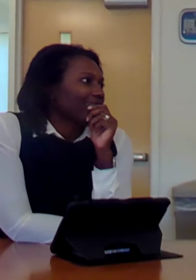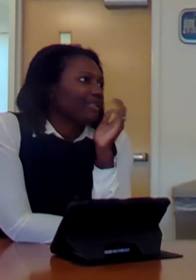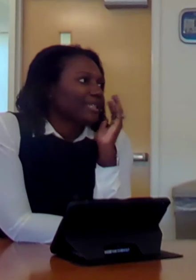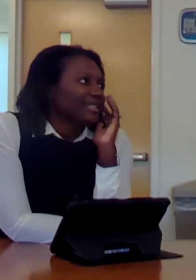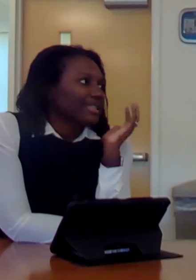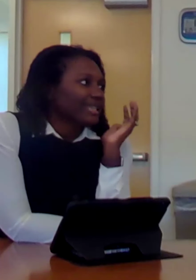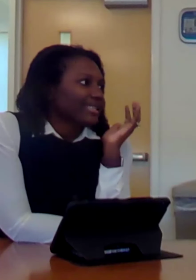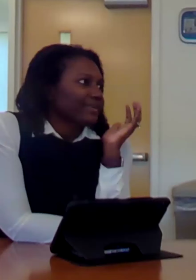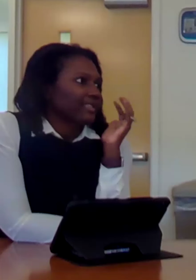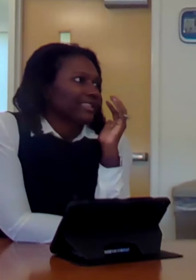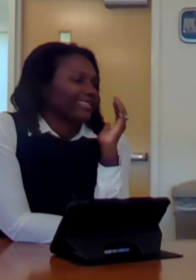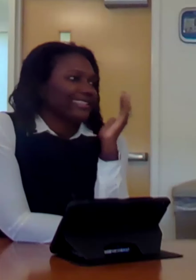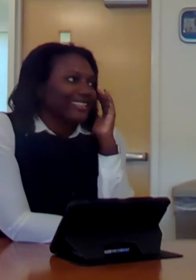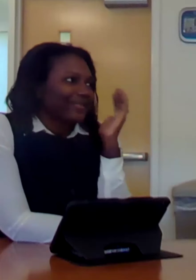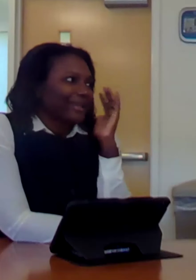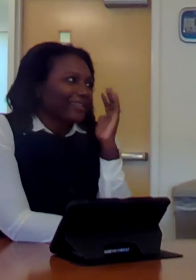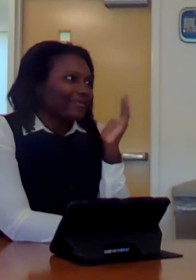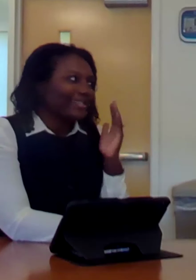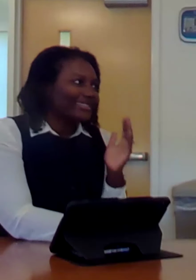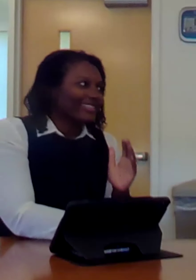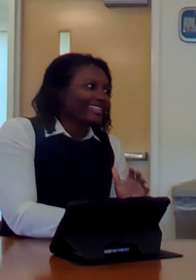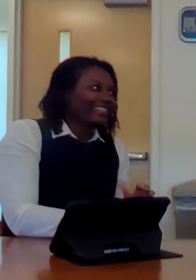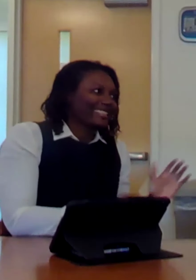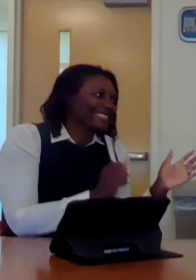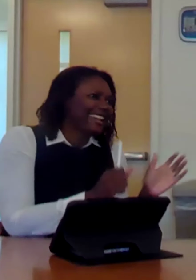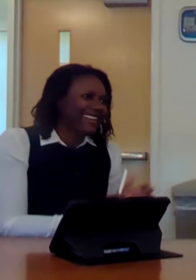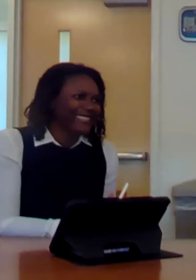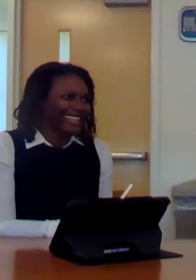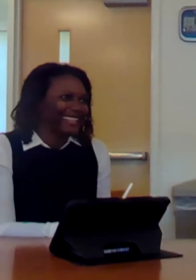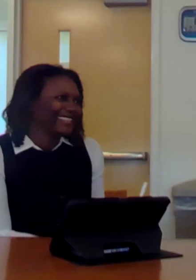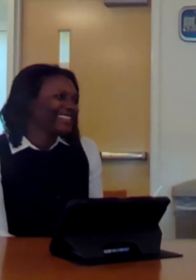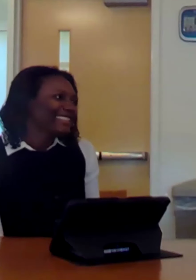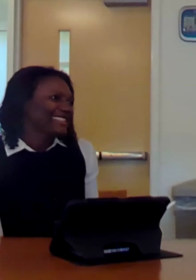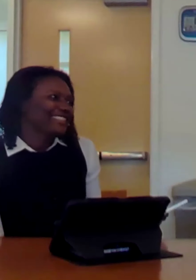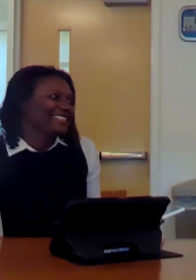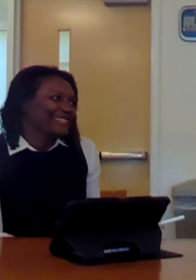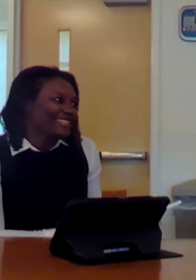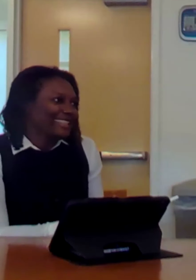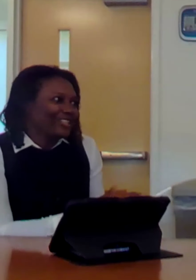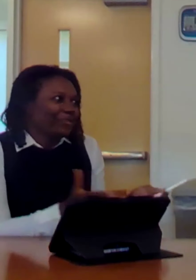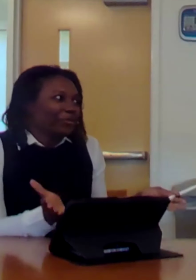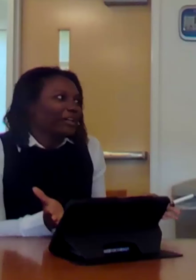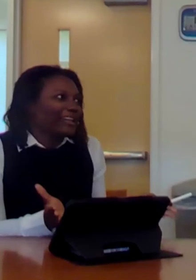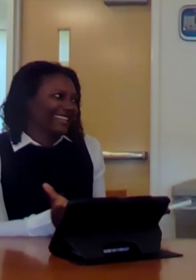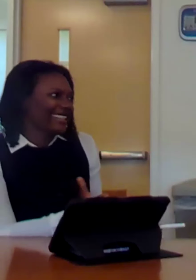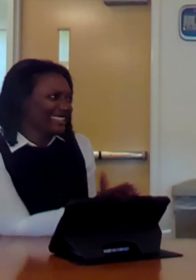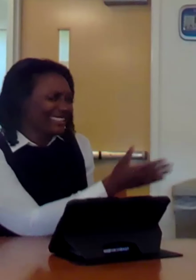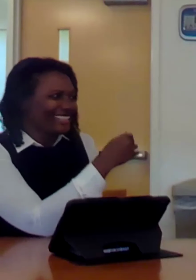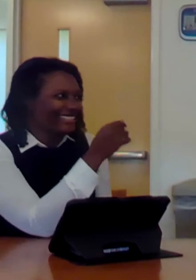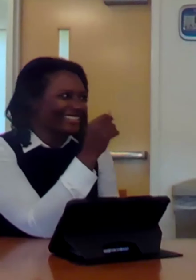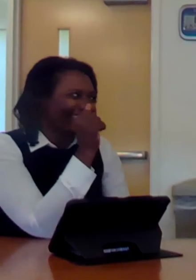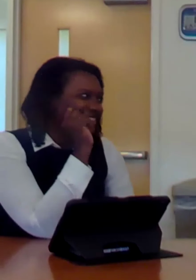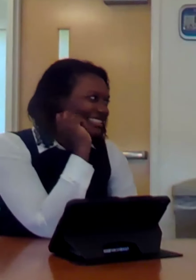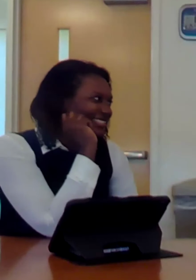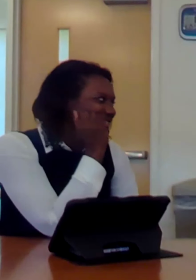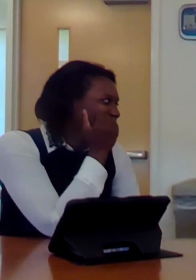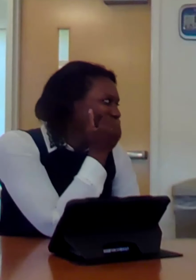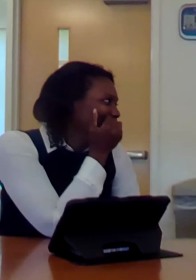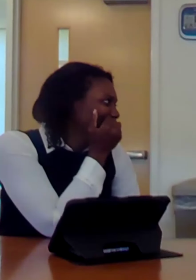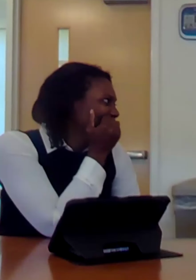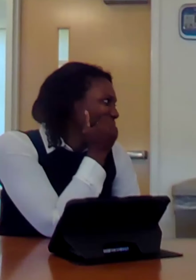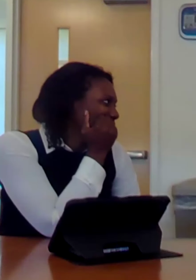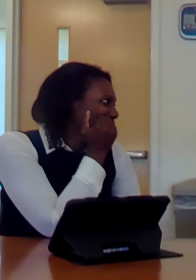center. and maybe or it's just one or two unaccessible to you, people- you know, like maybe mine doesn't work that way, so like. We Doesn't still mean you wanna can't do do good work. science, exactly. Like, you just need to